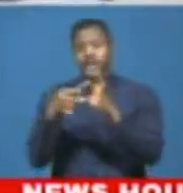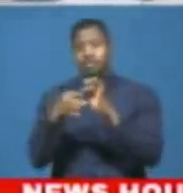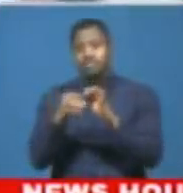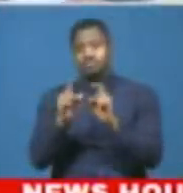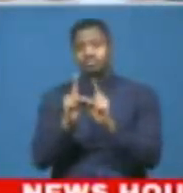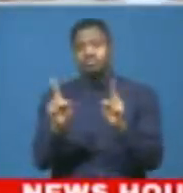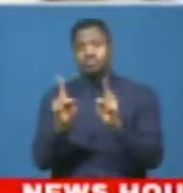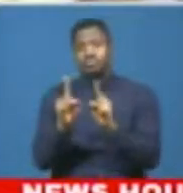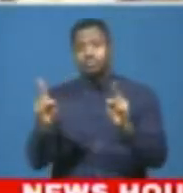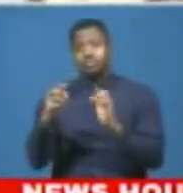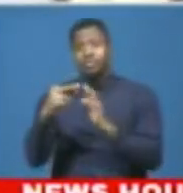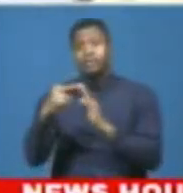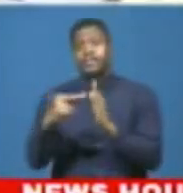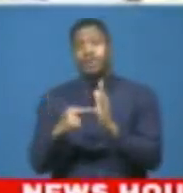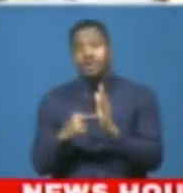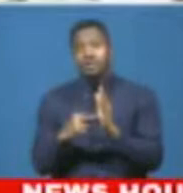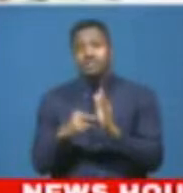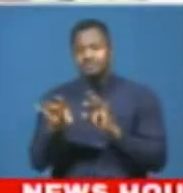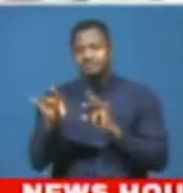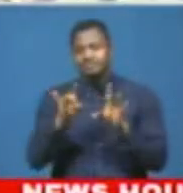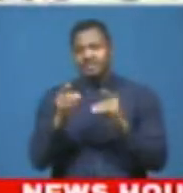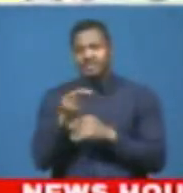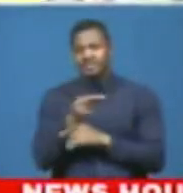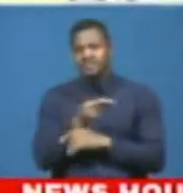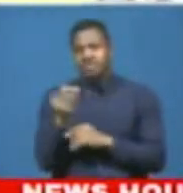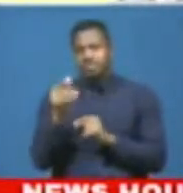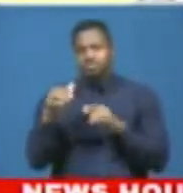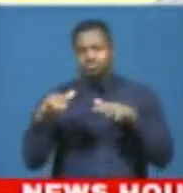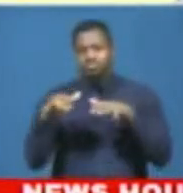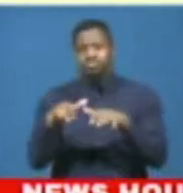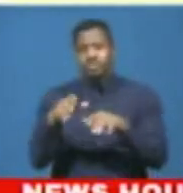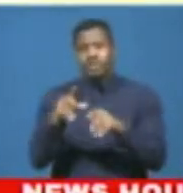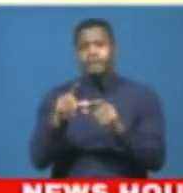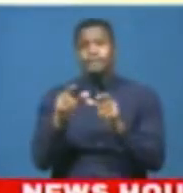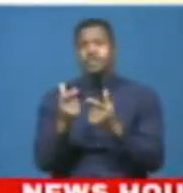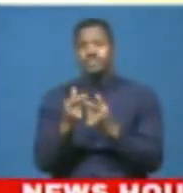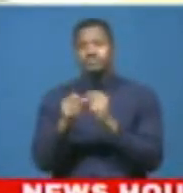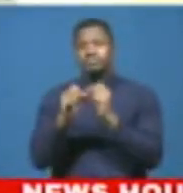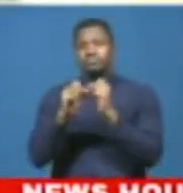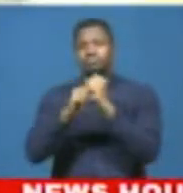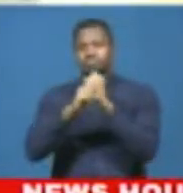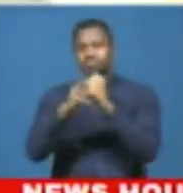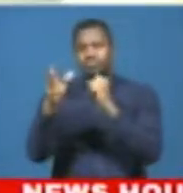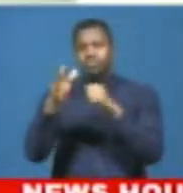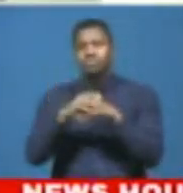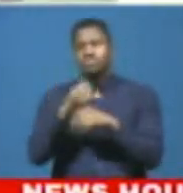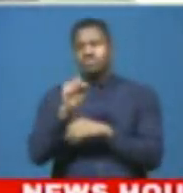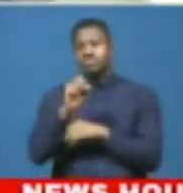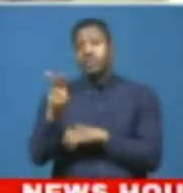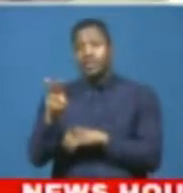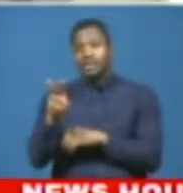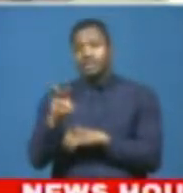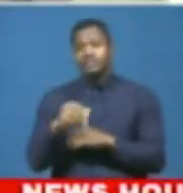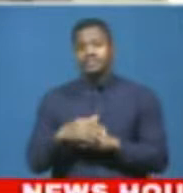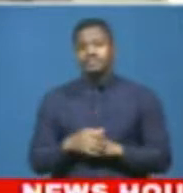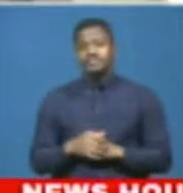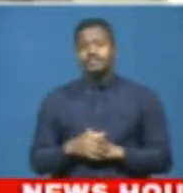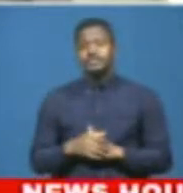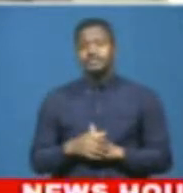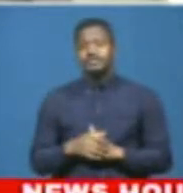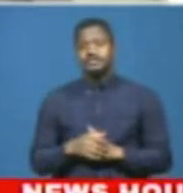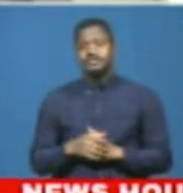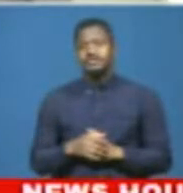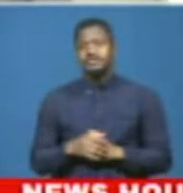distancing protocol, a select few were at the event, which was broadcast live on social media.